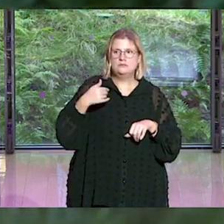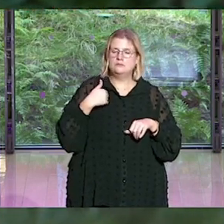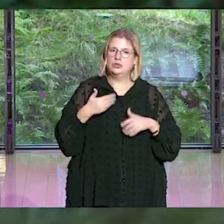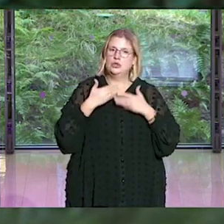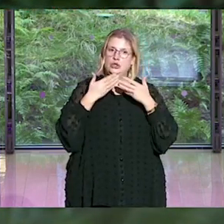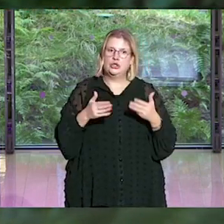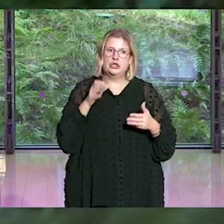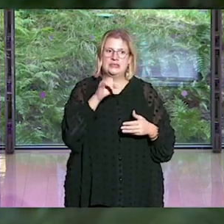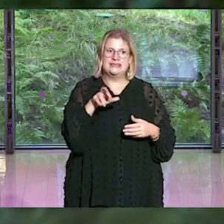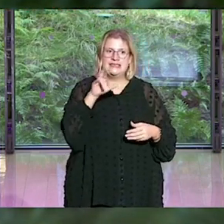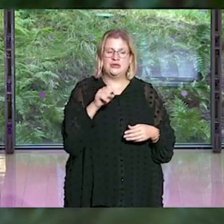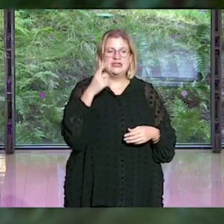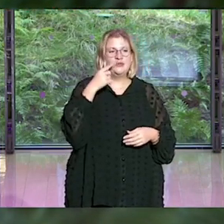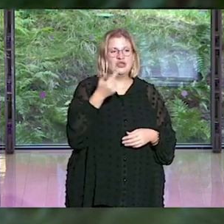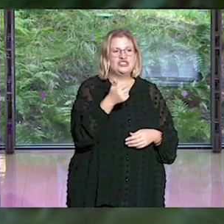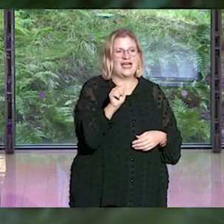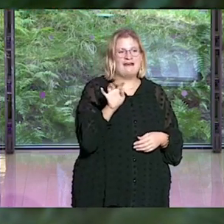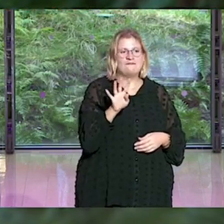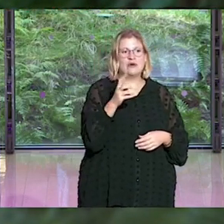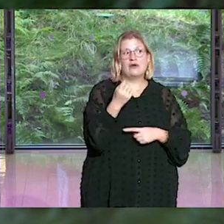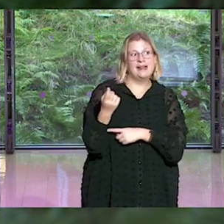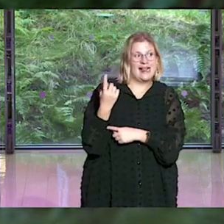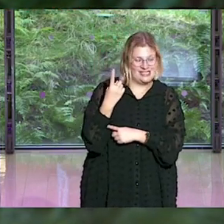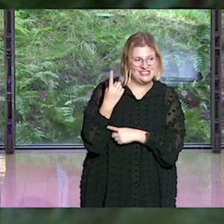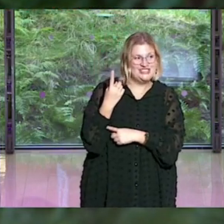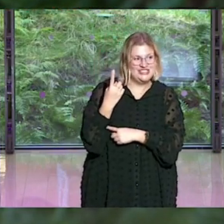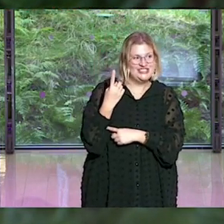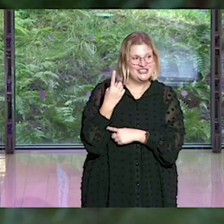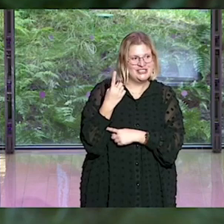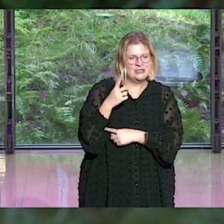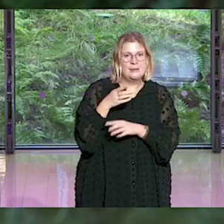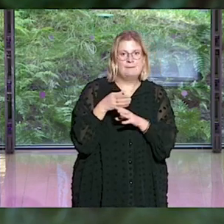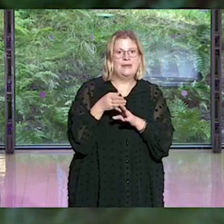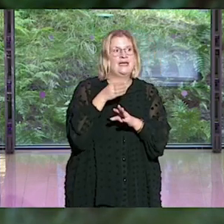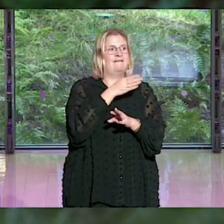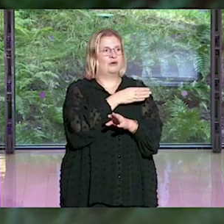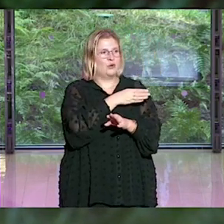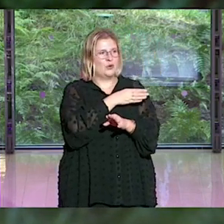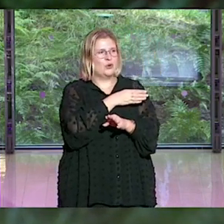good series on GA4 from last year when before